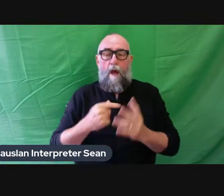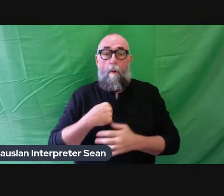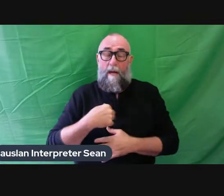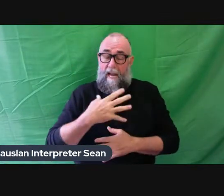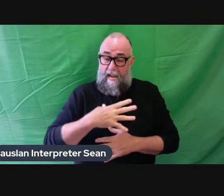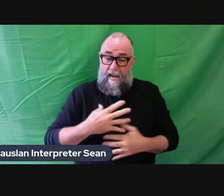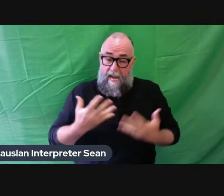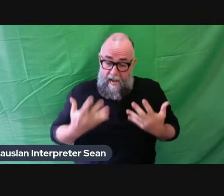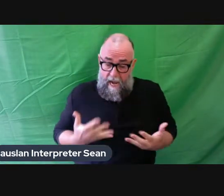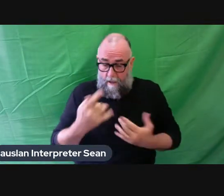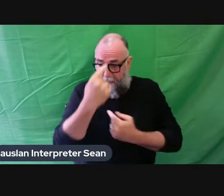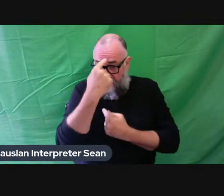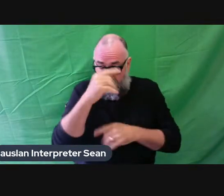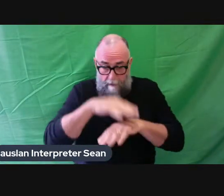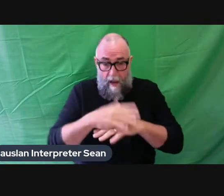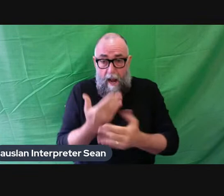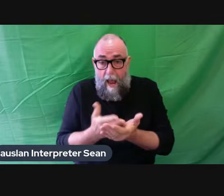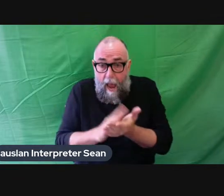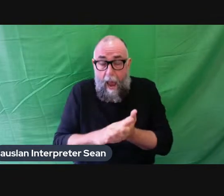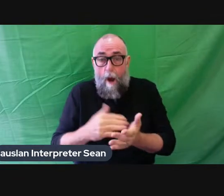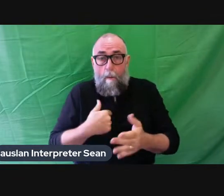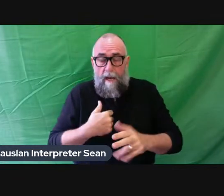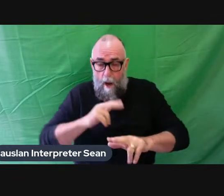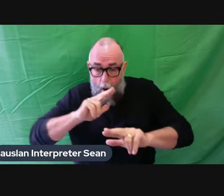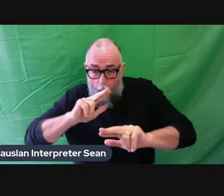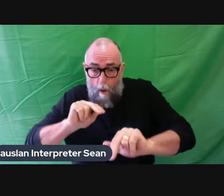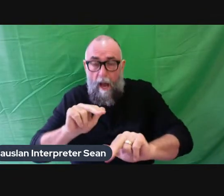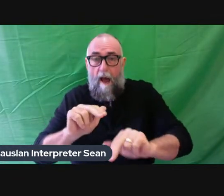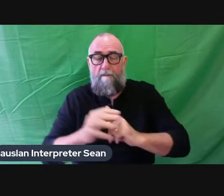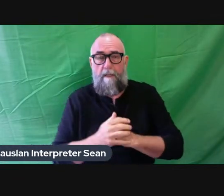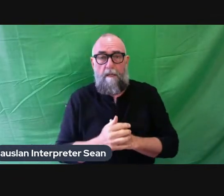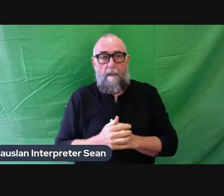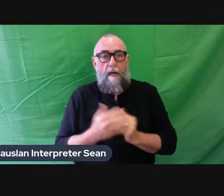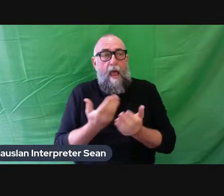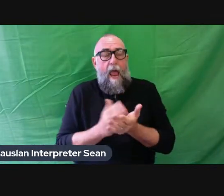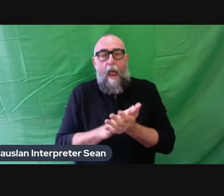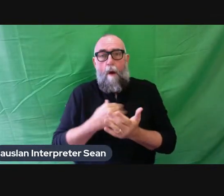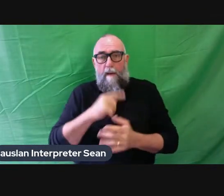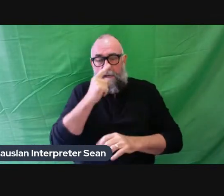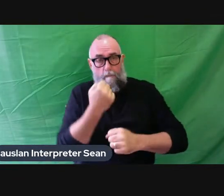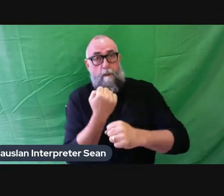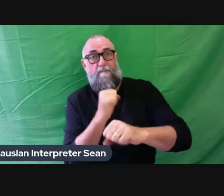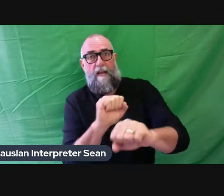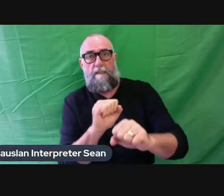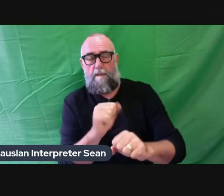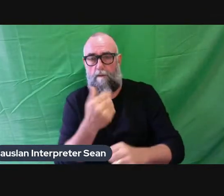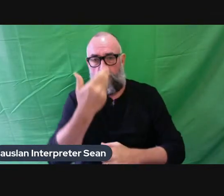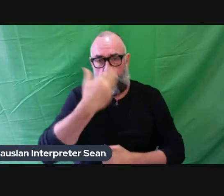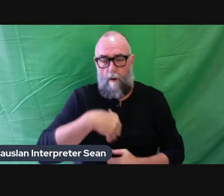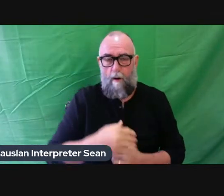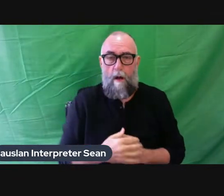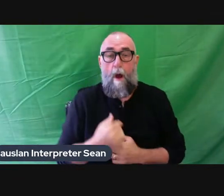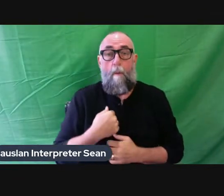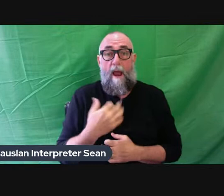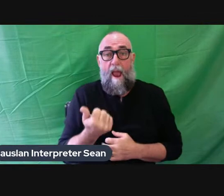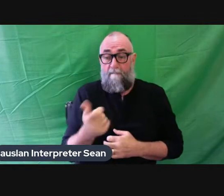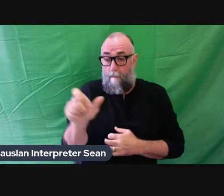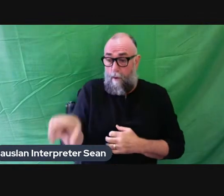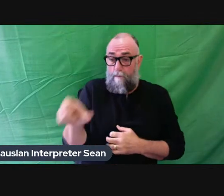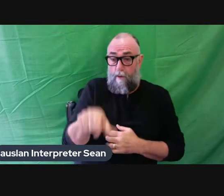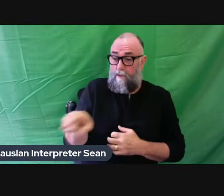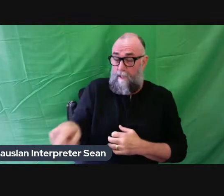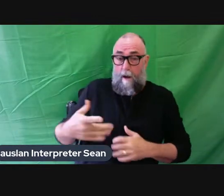prevention. In this room, we have survivors who've faced the daunting journey of stroke head-on, displaying an